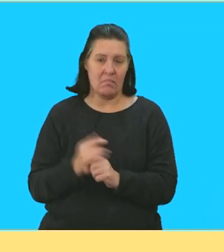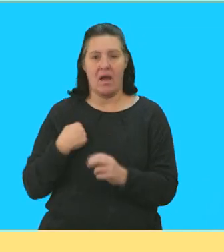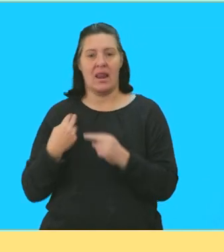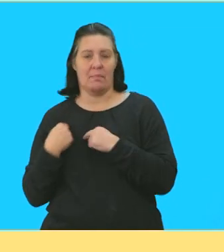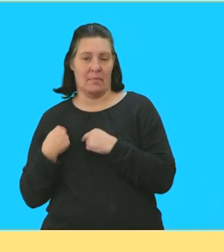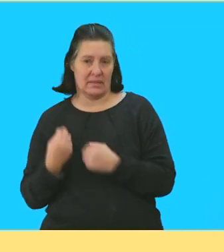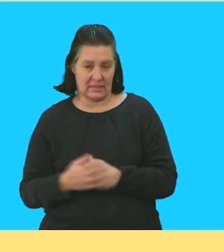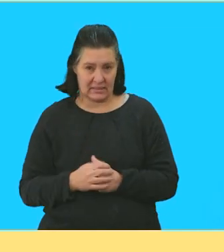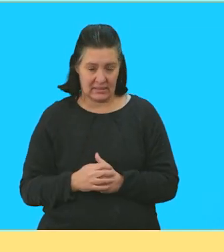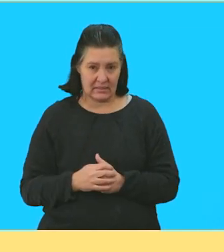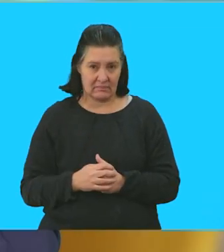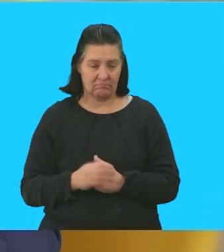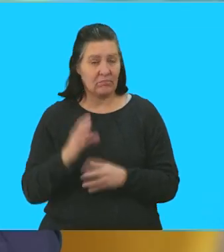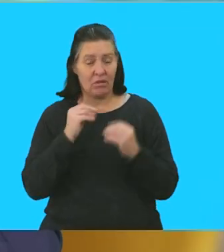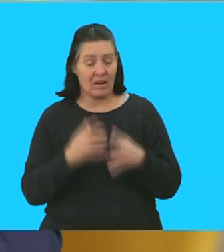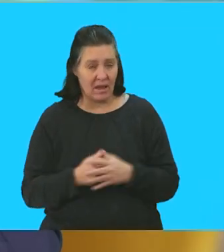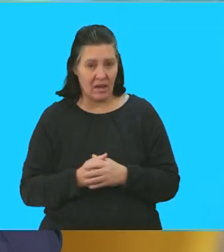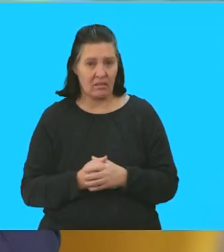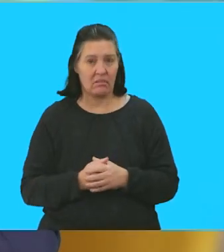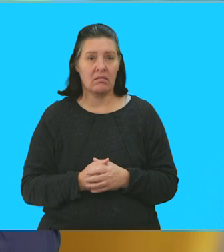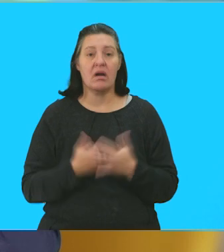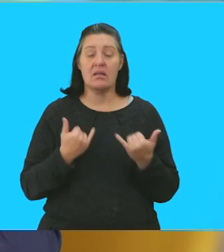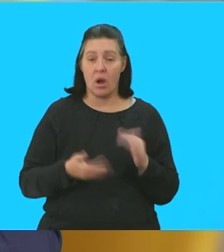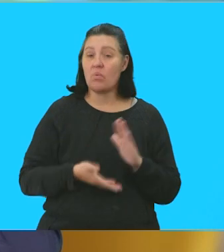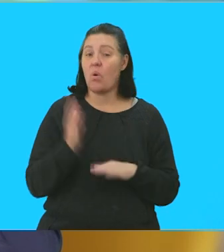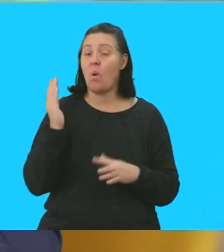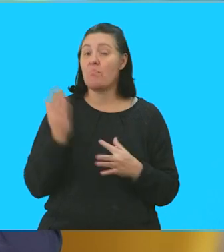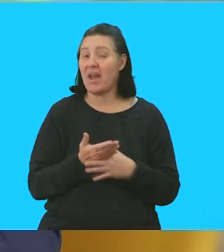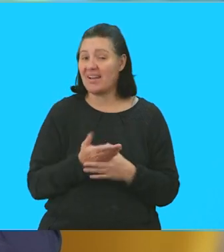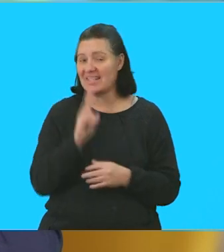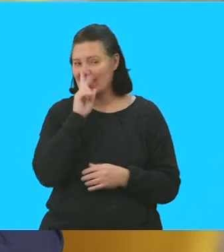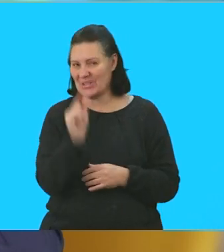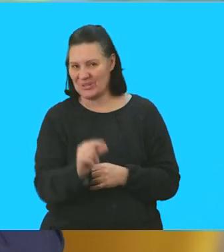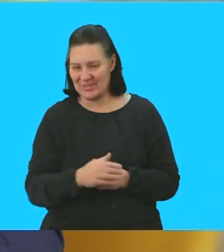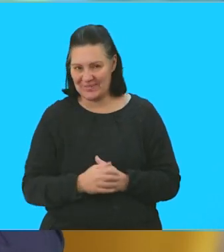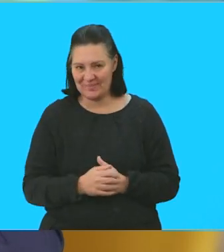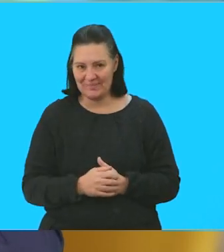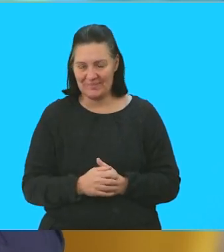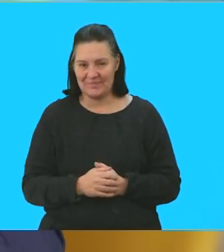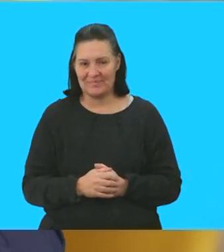liabilities. Dear learners, we will now go for an ad break, and I'll see you shortly.